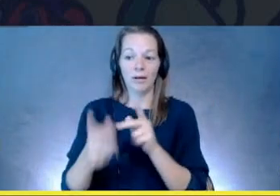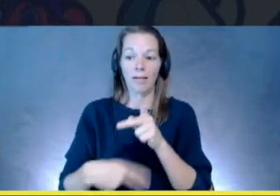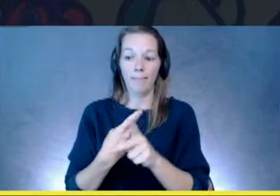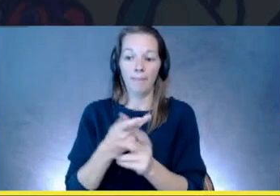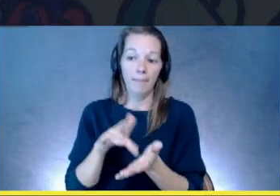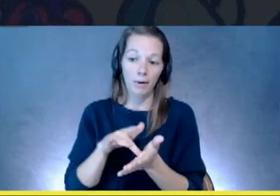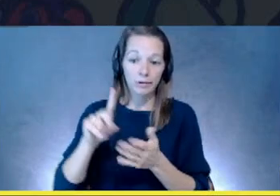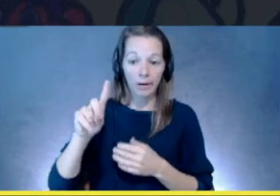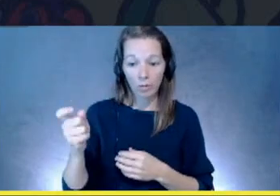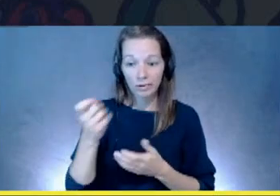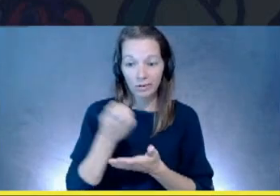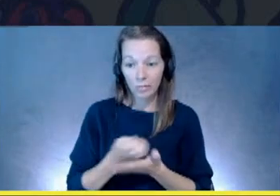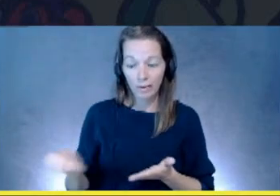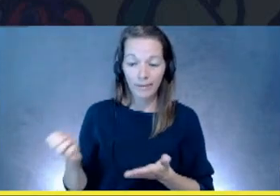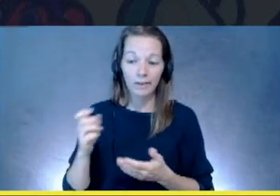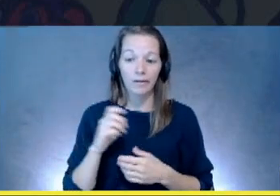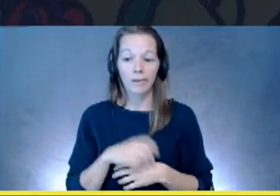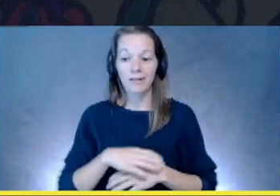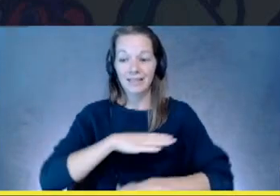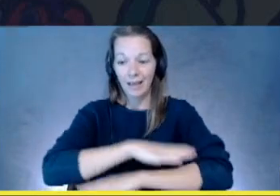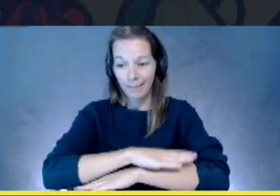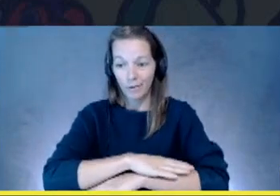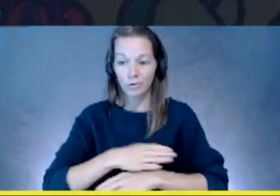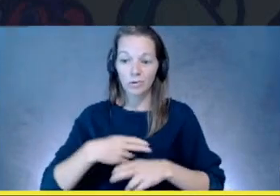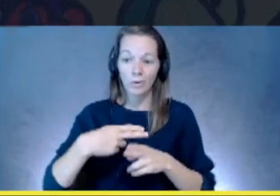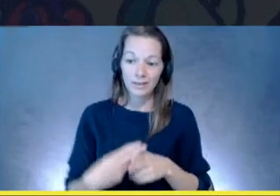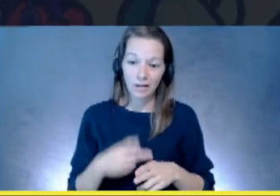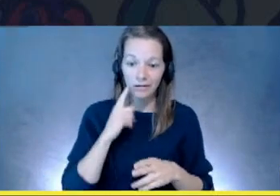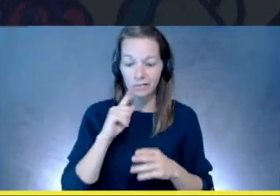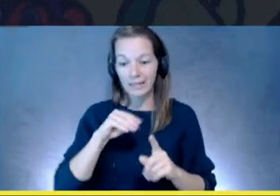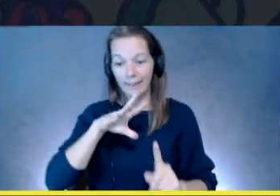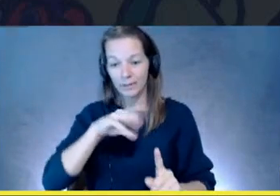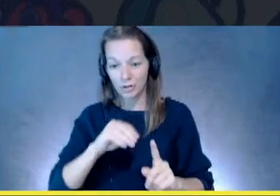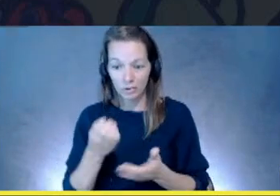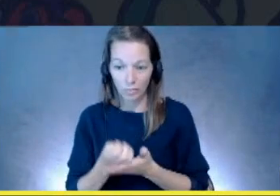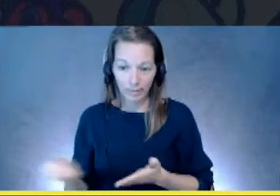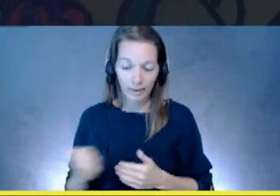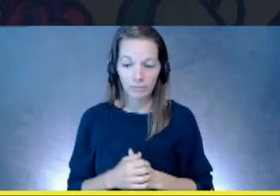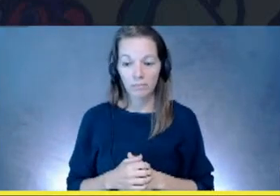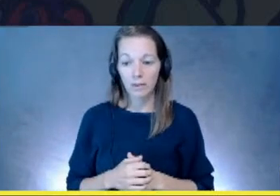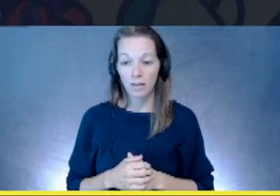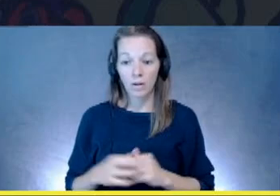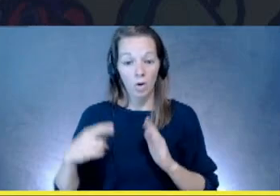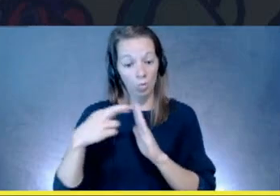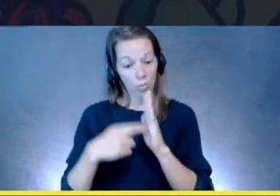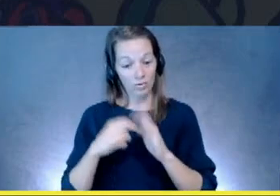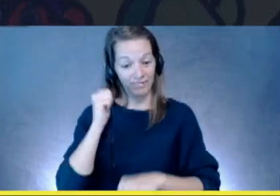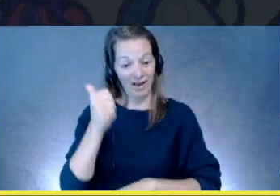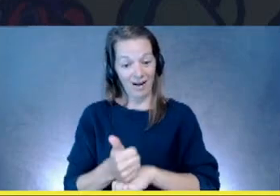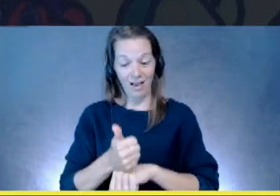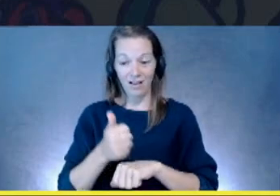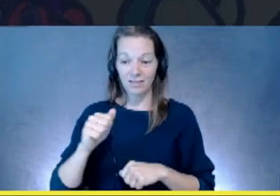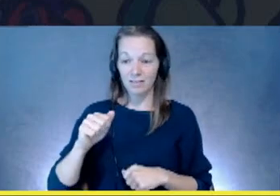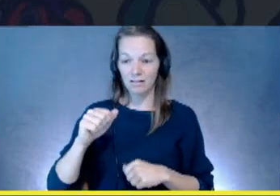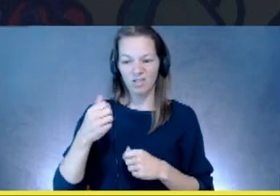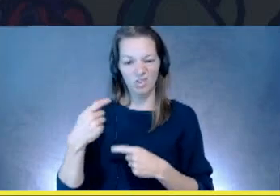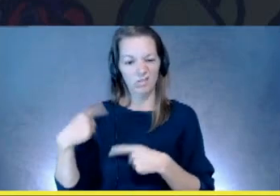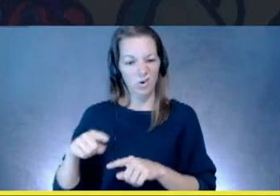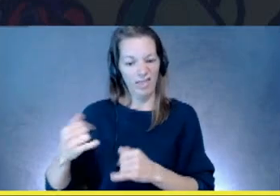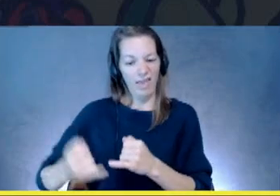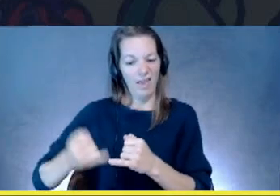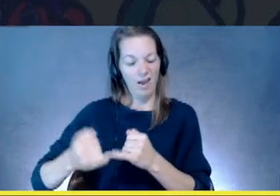diagnostic equipment, such as exam tables, weight scales, and imaging equipment. And the rules were finalized at the end of the Obama administration in